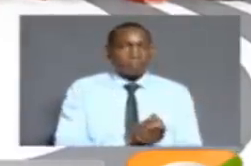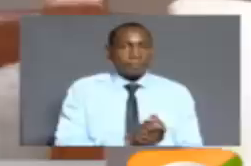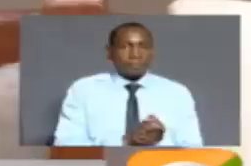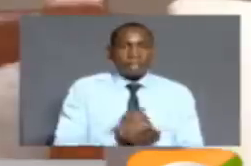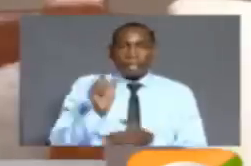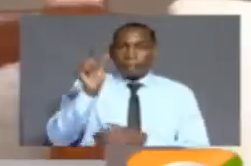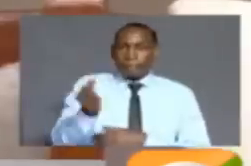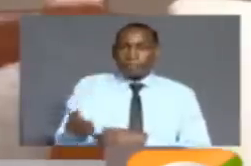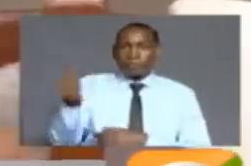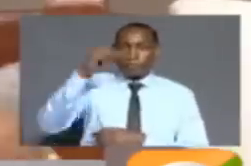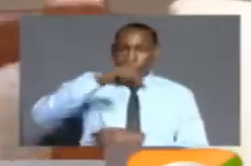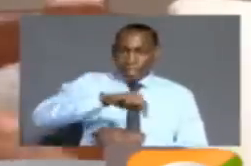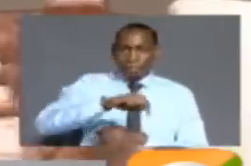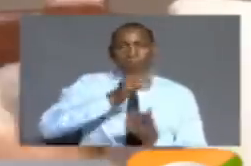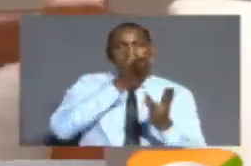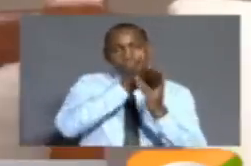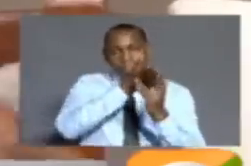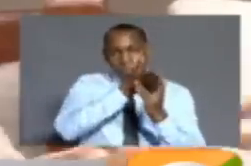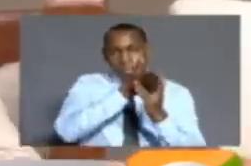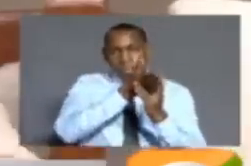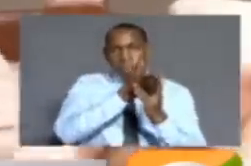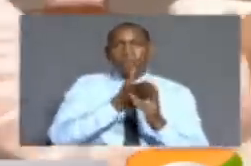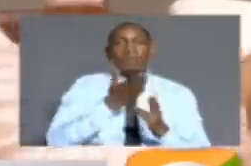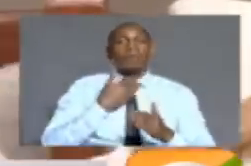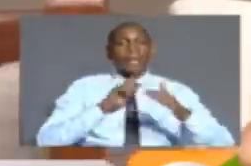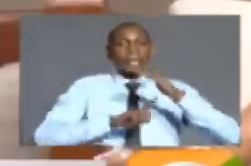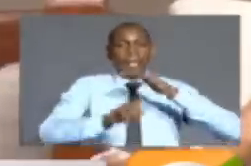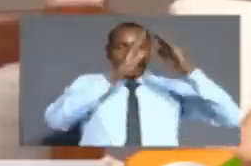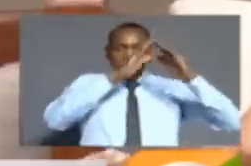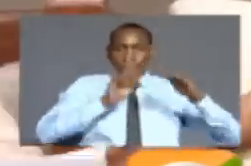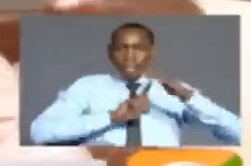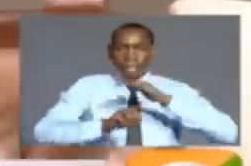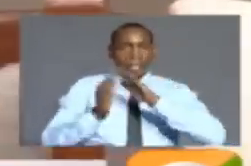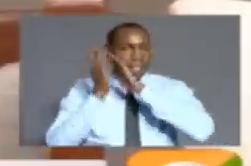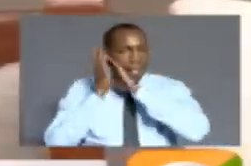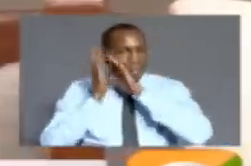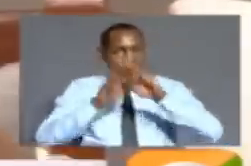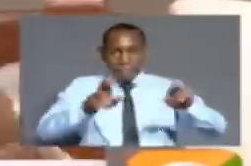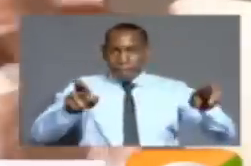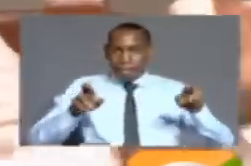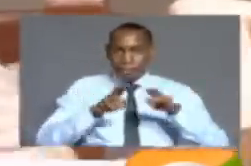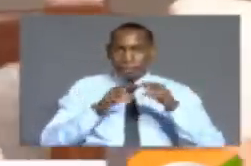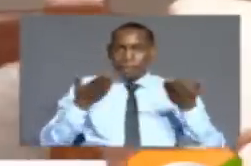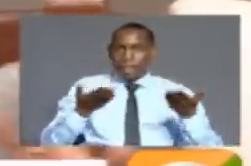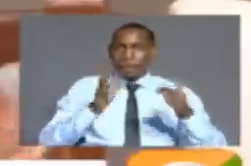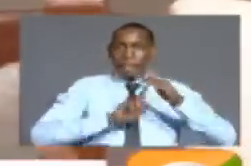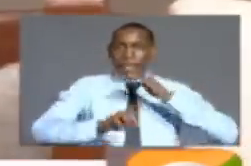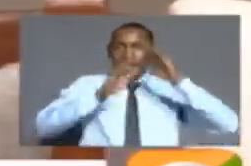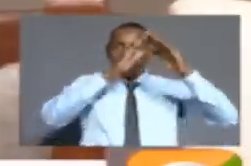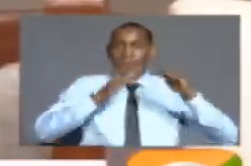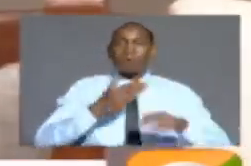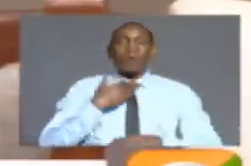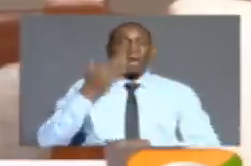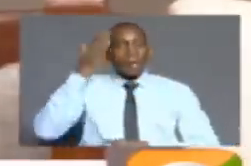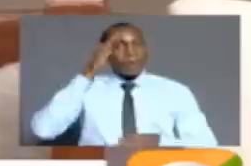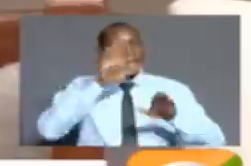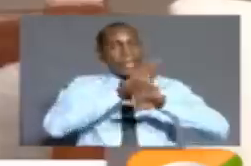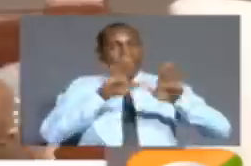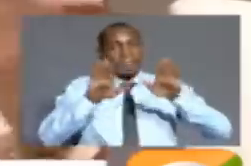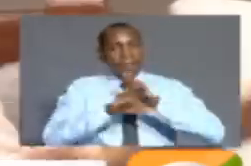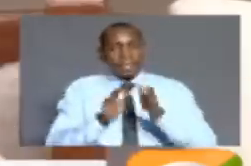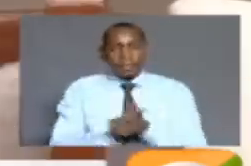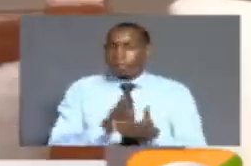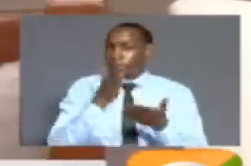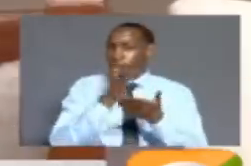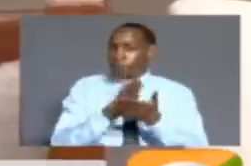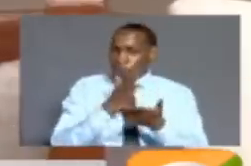Somebody has come into the room and now wants to come into your house and go to the bedroom. He's come into your house and now wants to say what's going on. You know, so